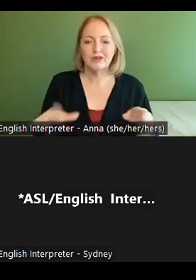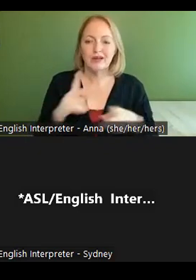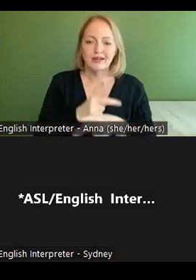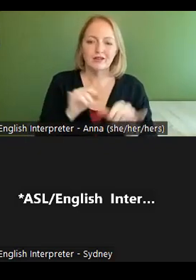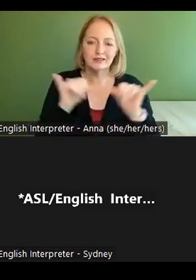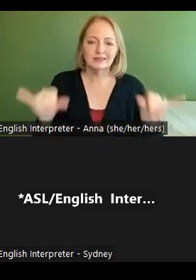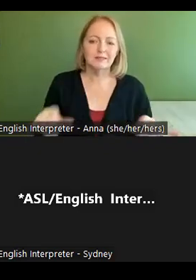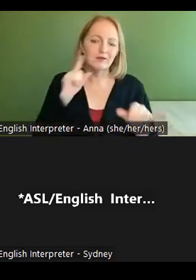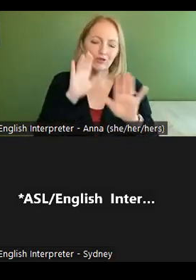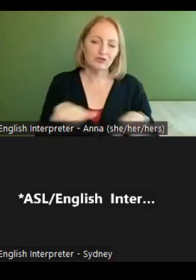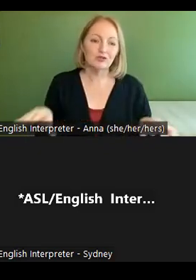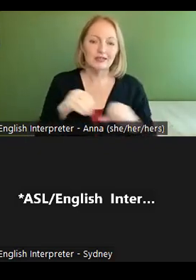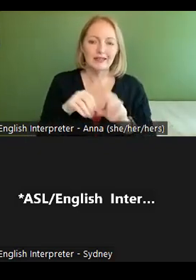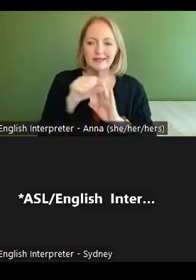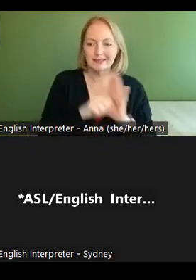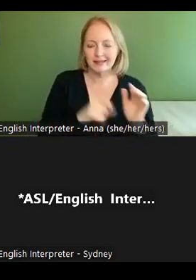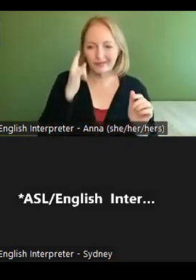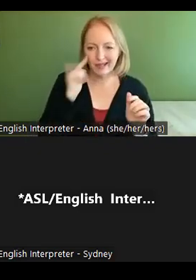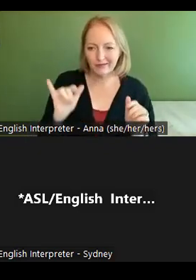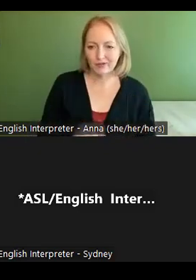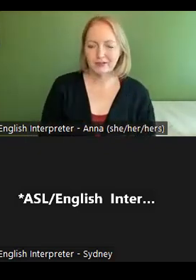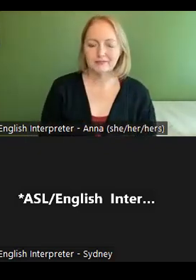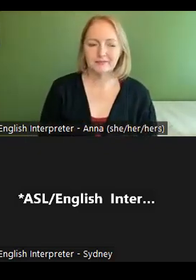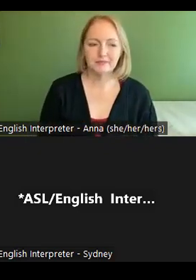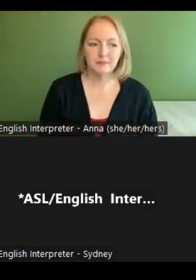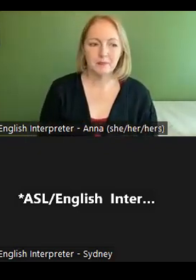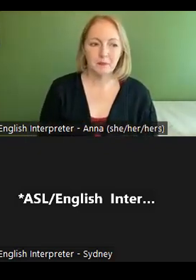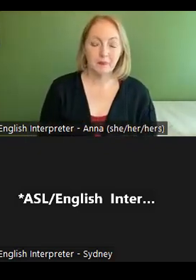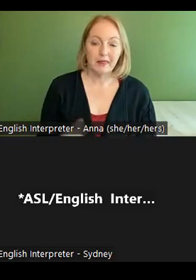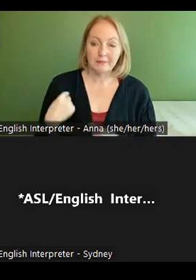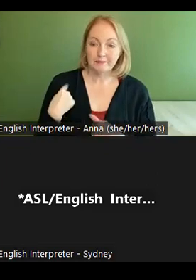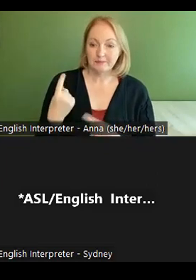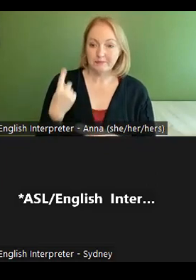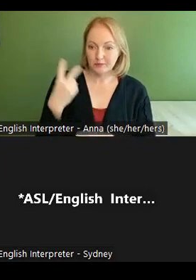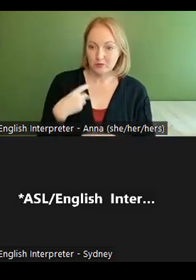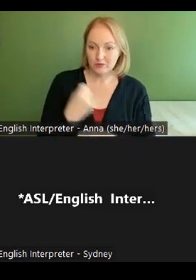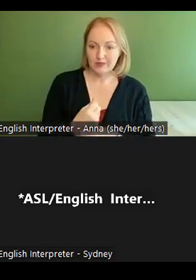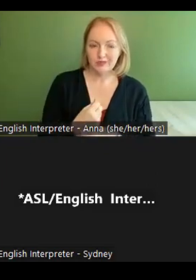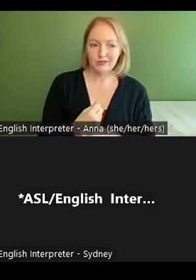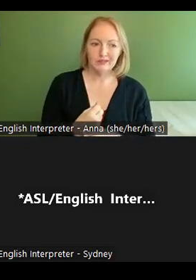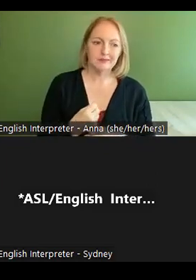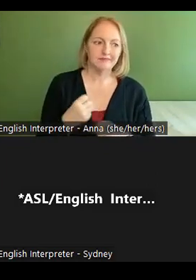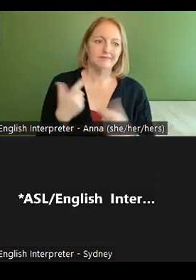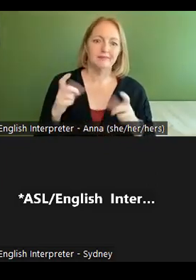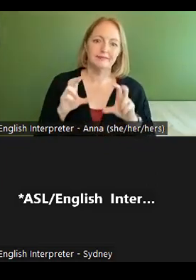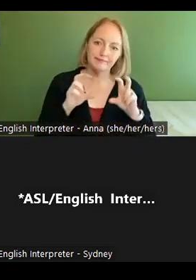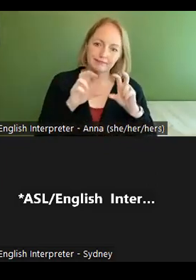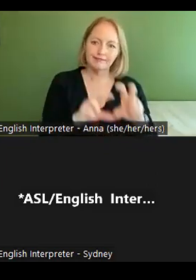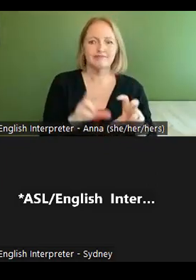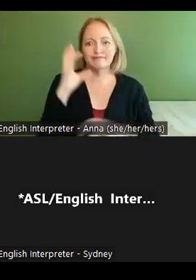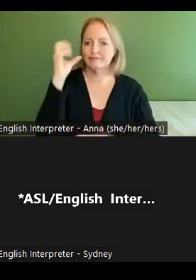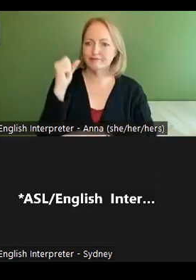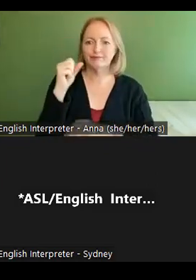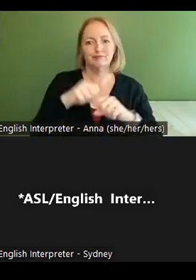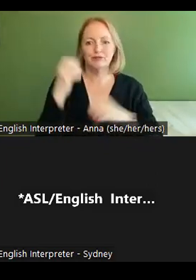for children in California. Over the past 2 years, historic investments in childcare and